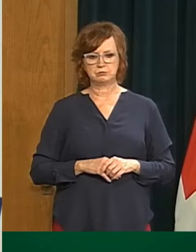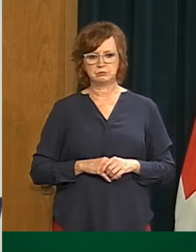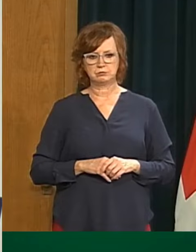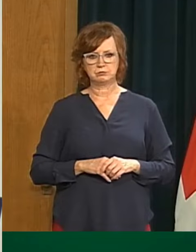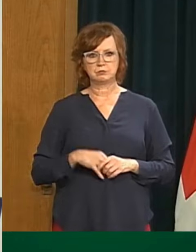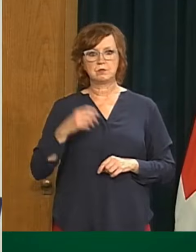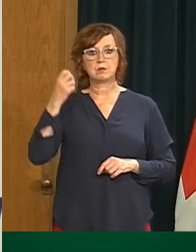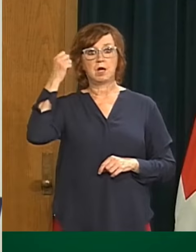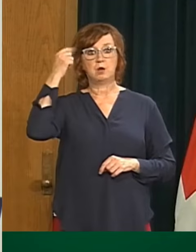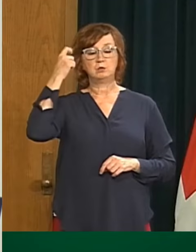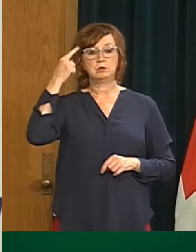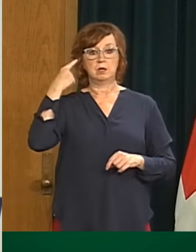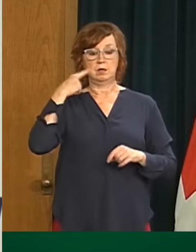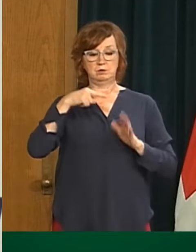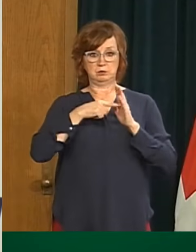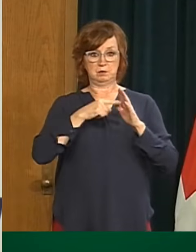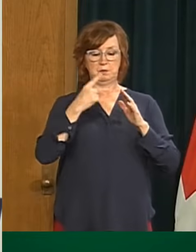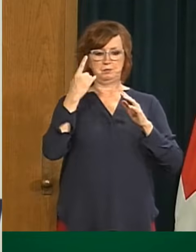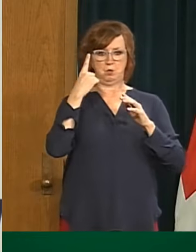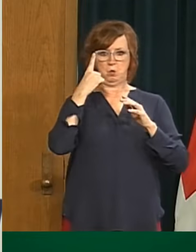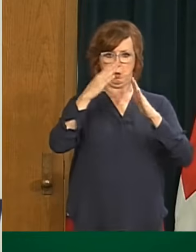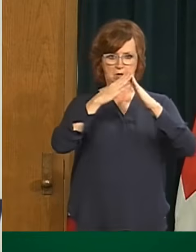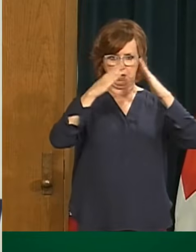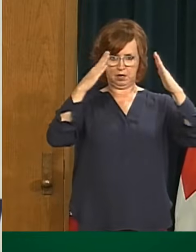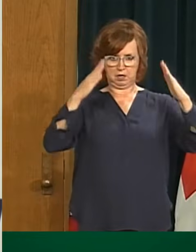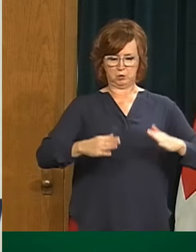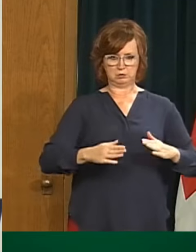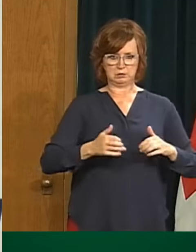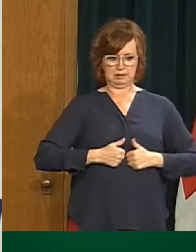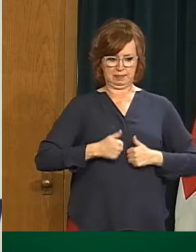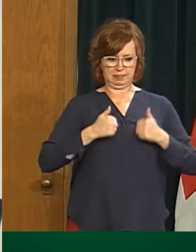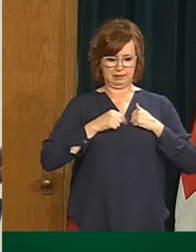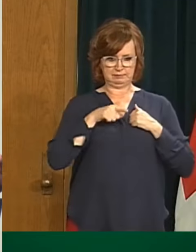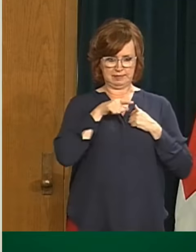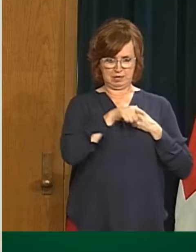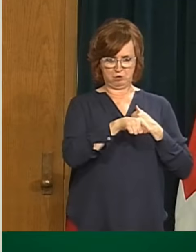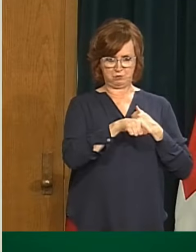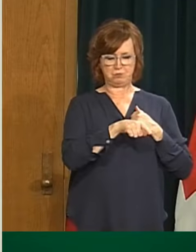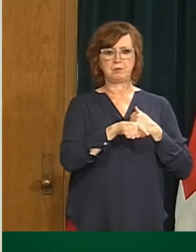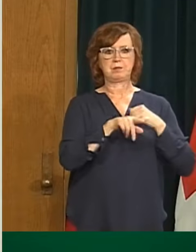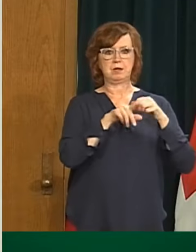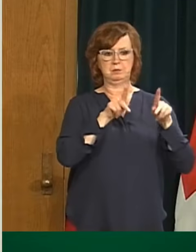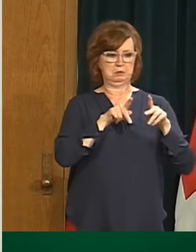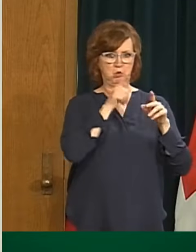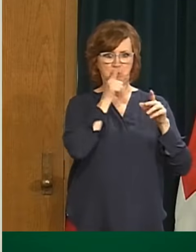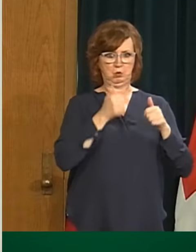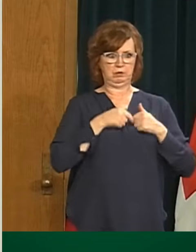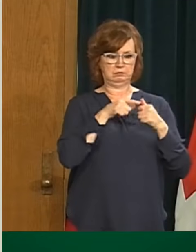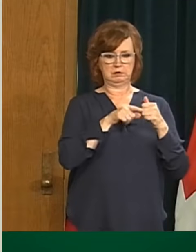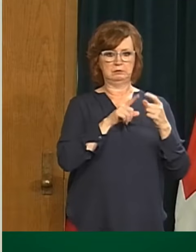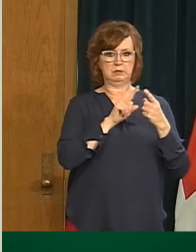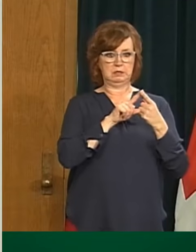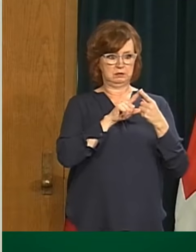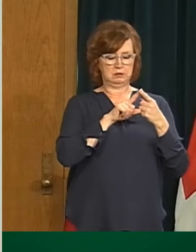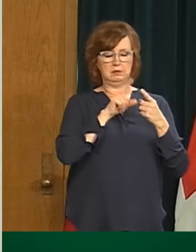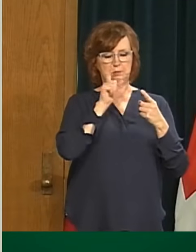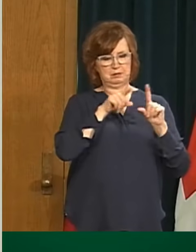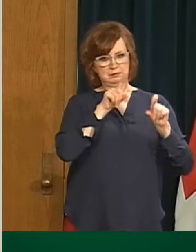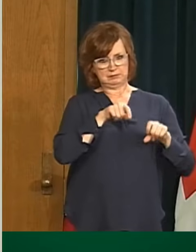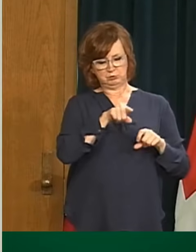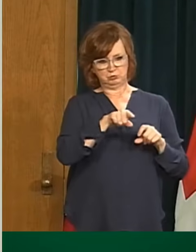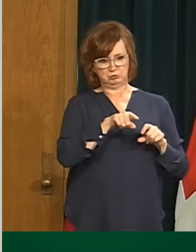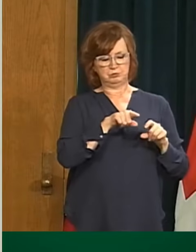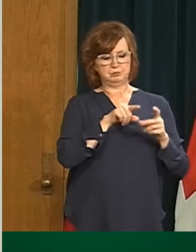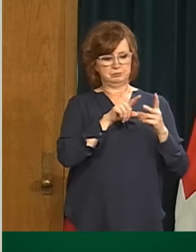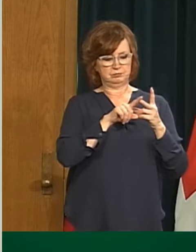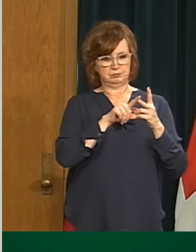where you have a case, obviously everyone who was a close contact of the case needs to be isolated. Everyone who is symptomatic needs to be tested.